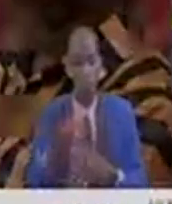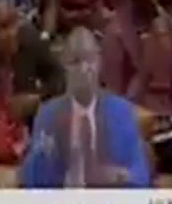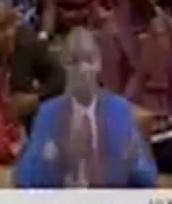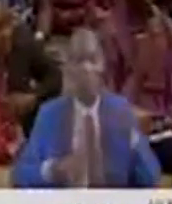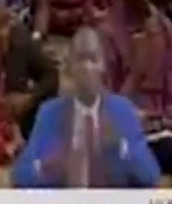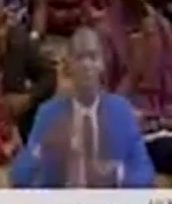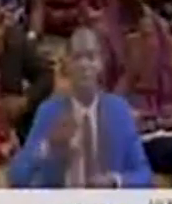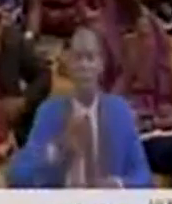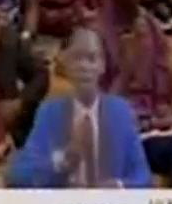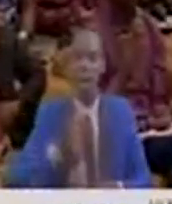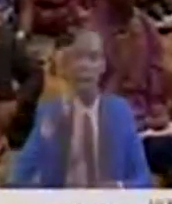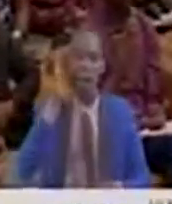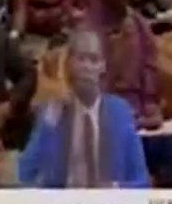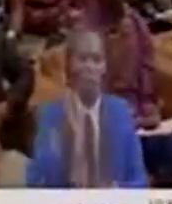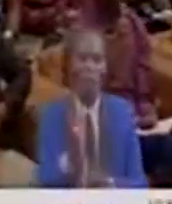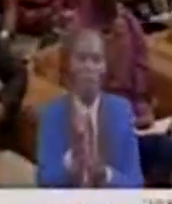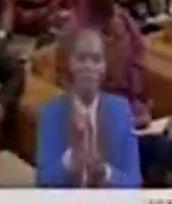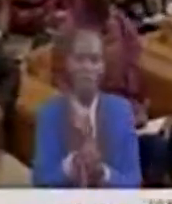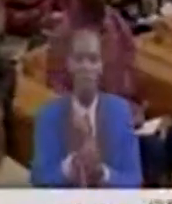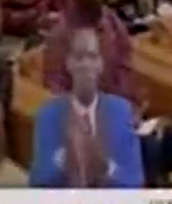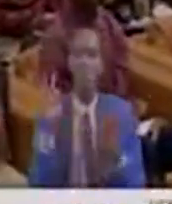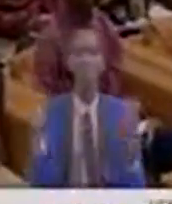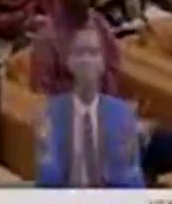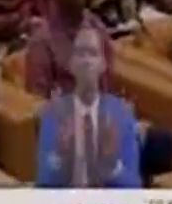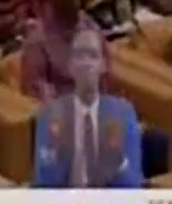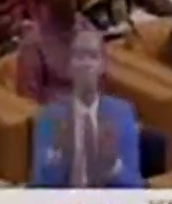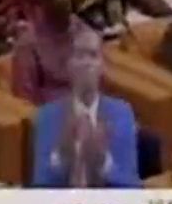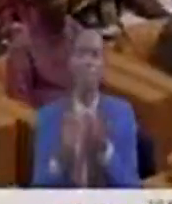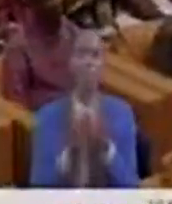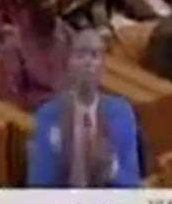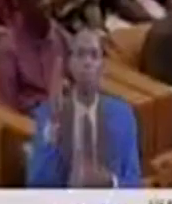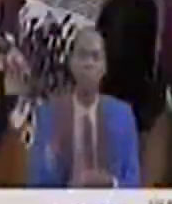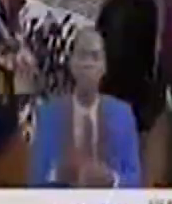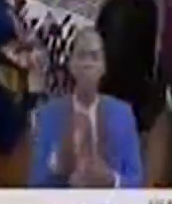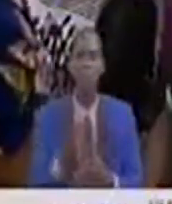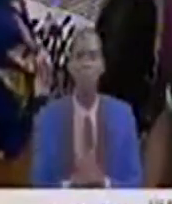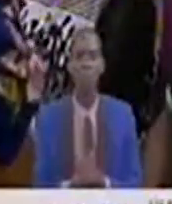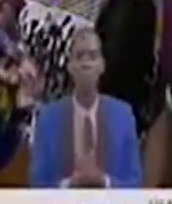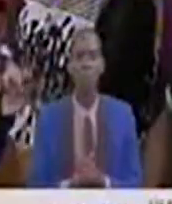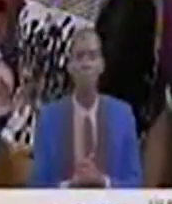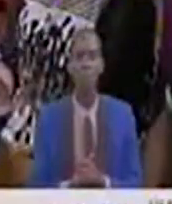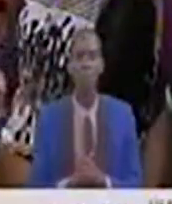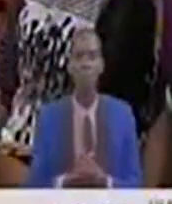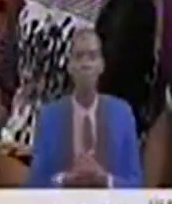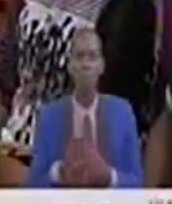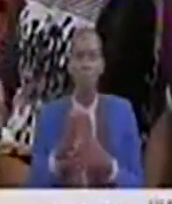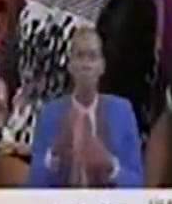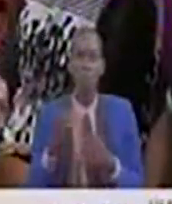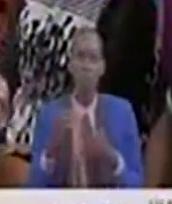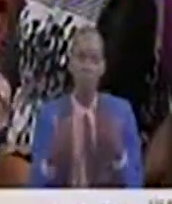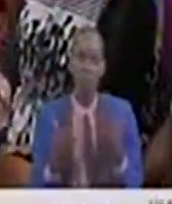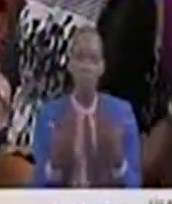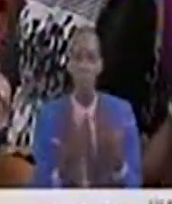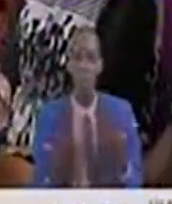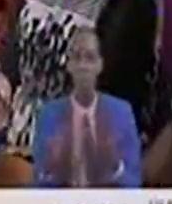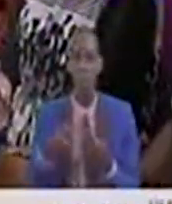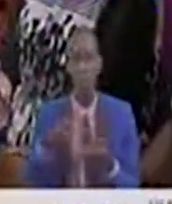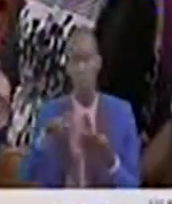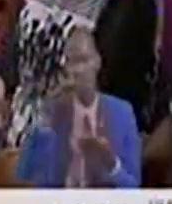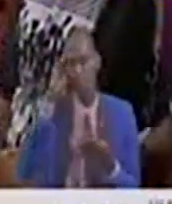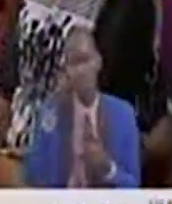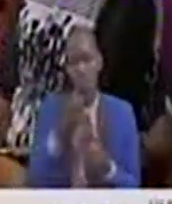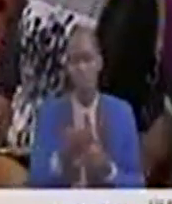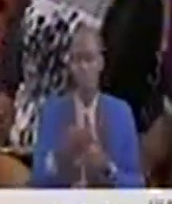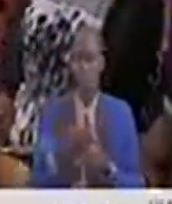victory confirmed in Jesus' name. Three things we're looking at here. Number